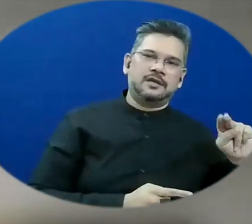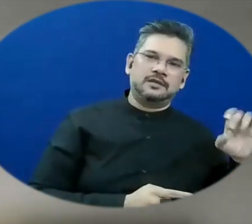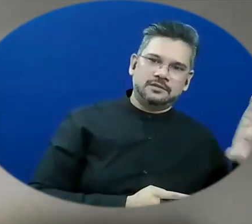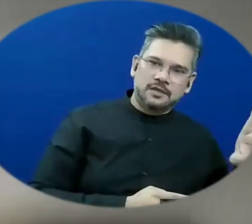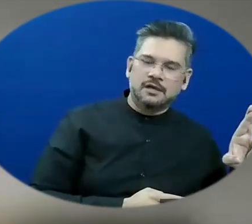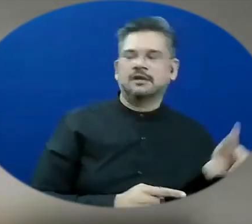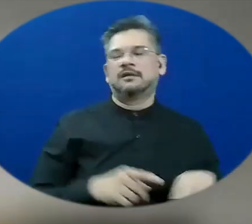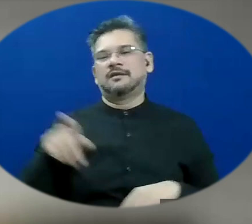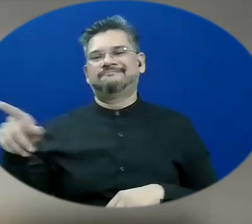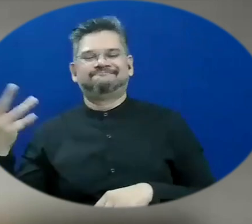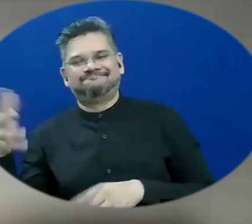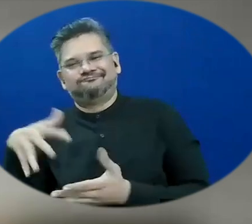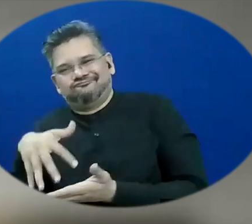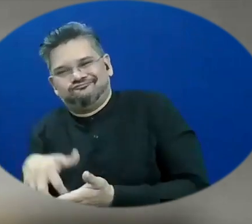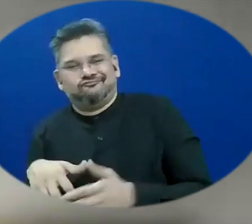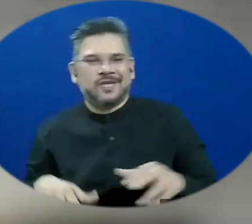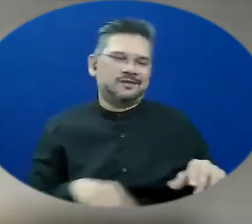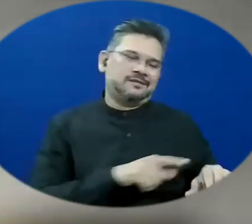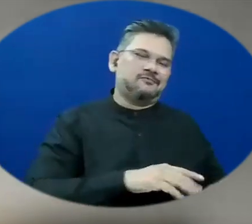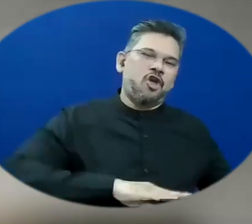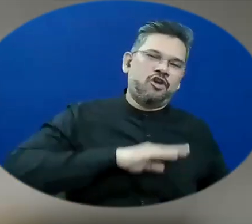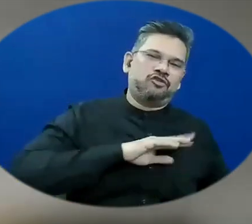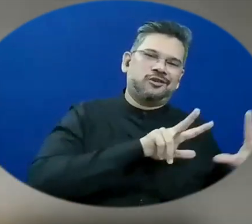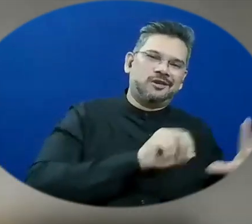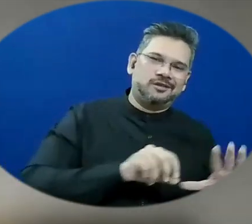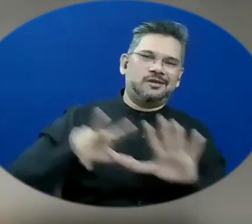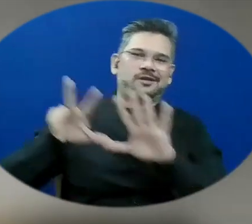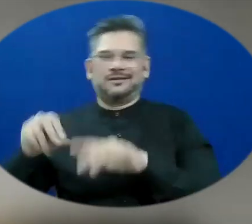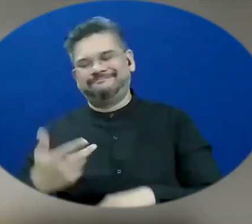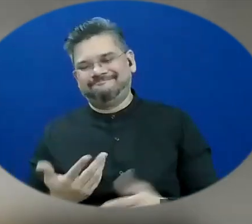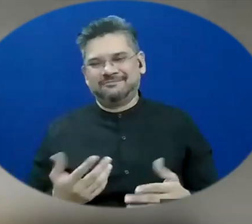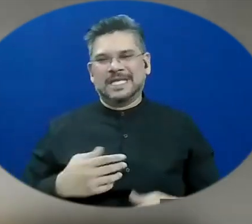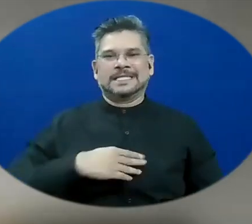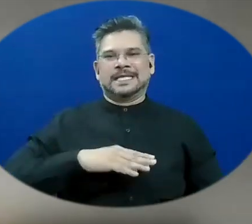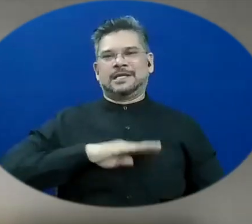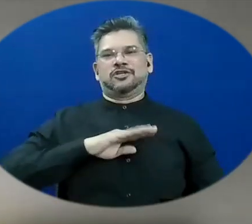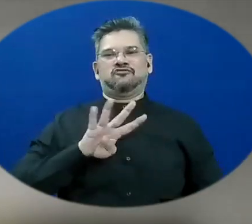80s. I'm half their age and 40. So it looks like I'm caring for my grandparents.